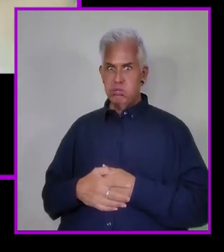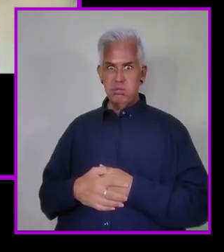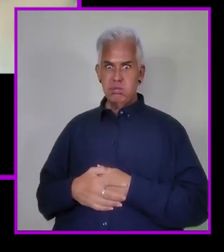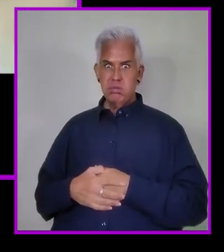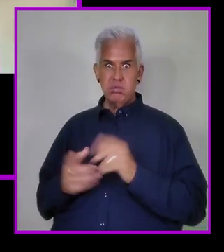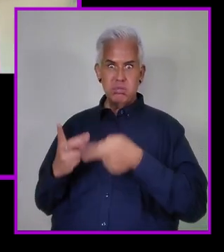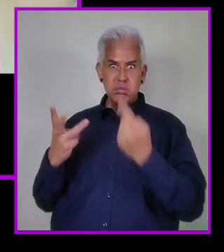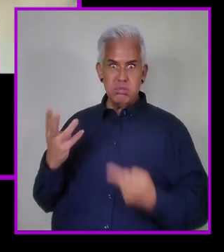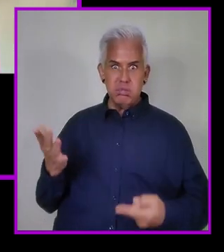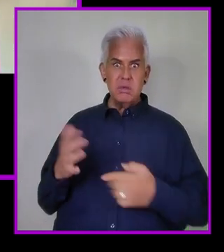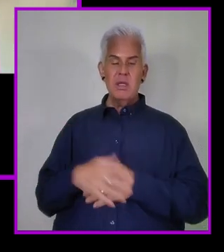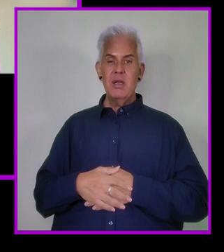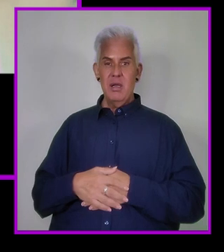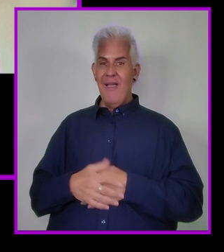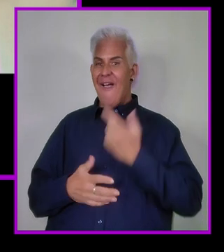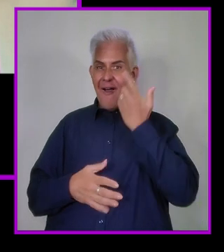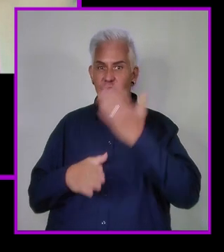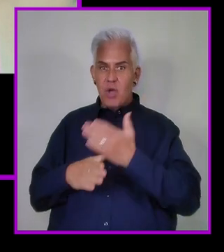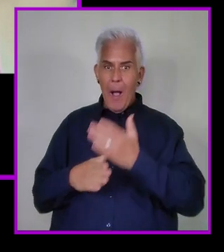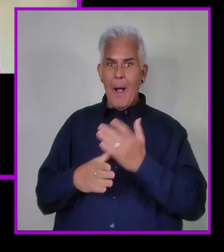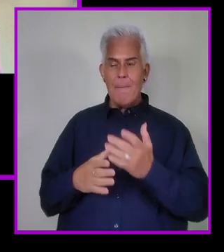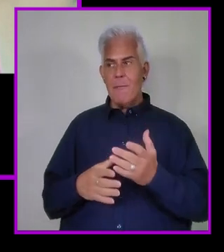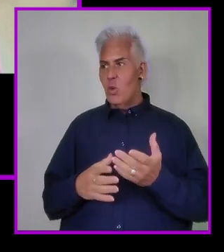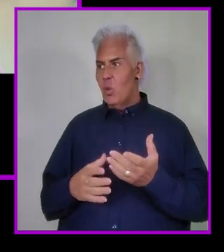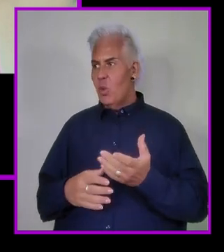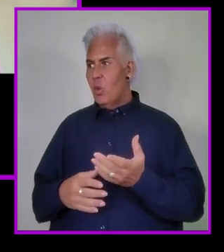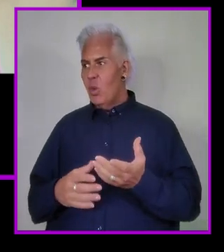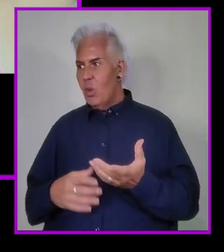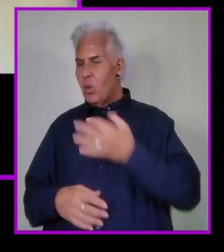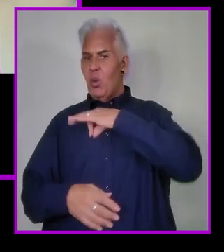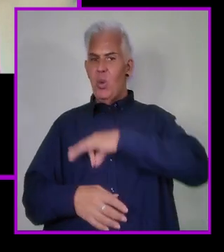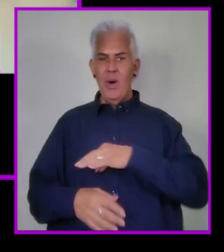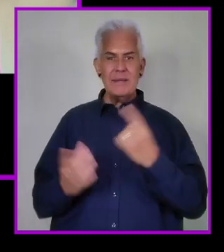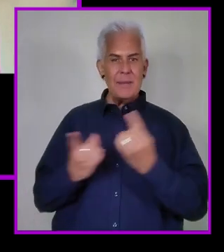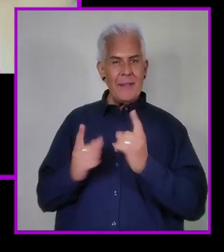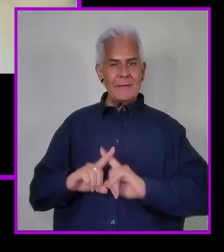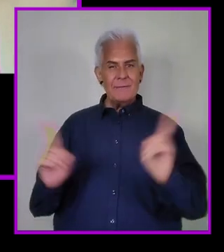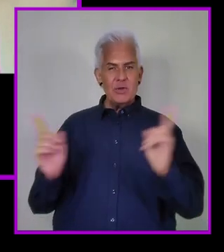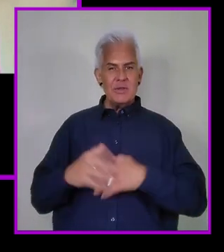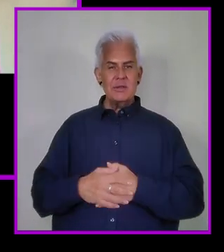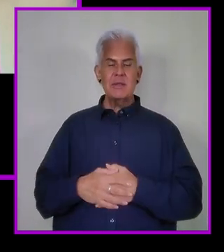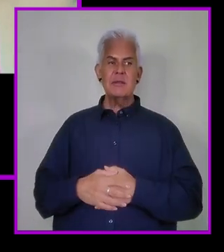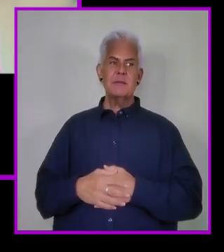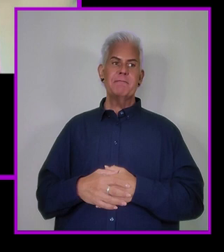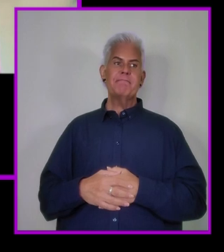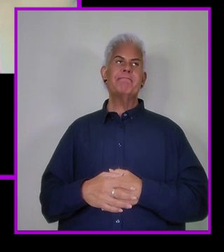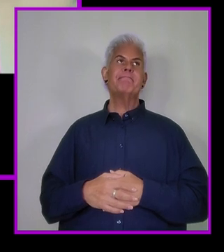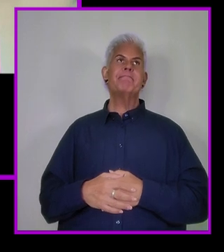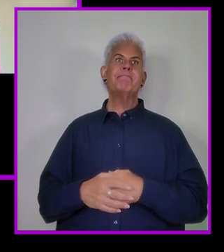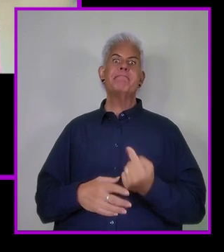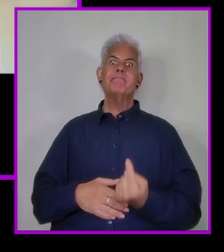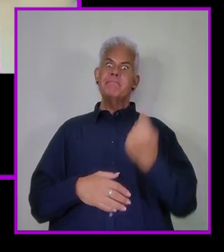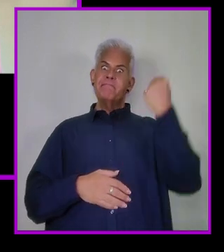Oh, there's quite a few. I mean, each job you do, you get something different from, don't you? So I think, I suppose, going back to